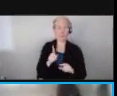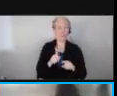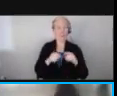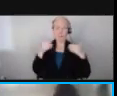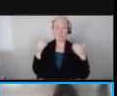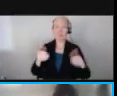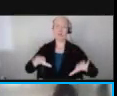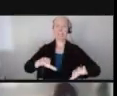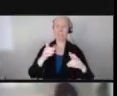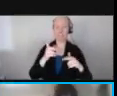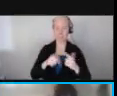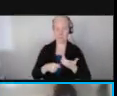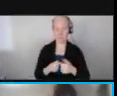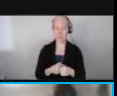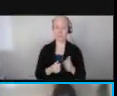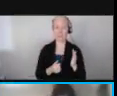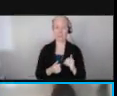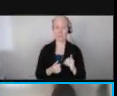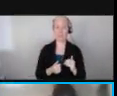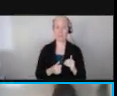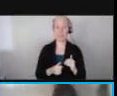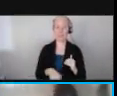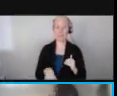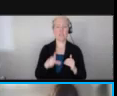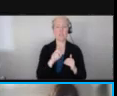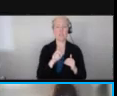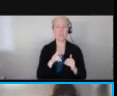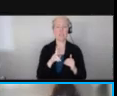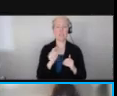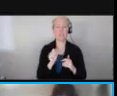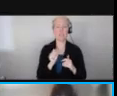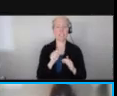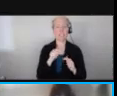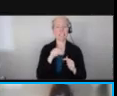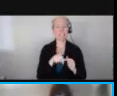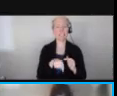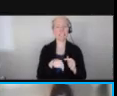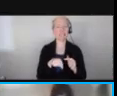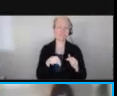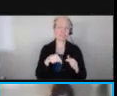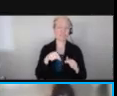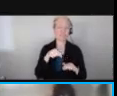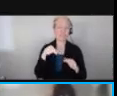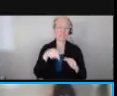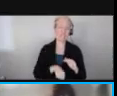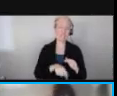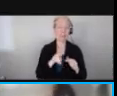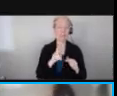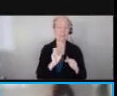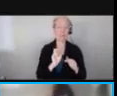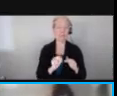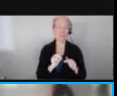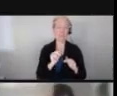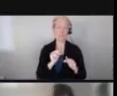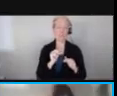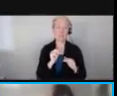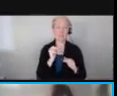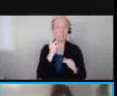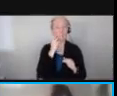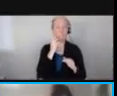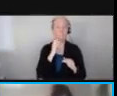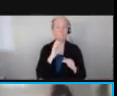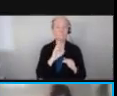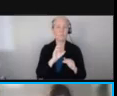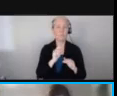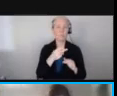activities. The deep vein thrombosis or venous thromboembolism that was talked about earlier today. All of